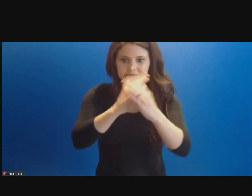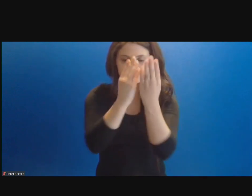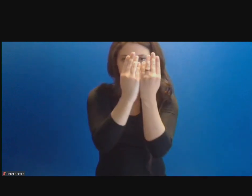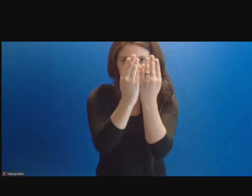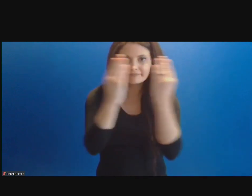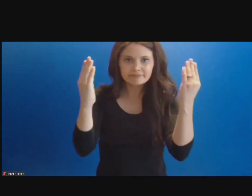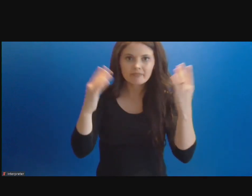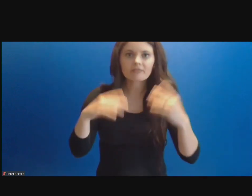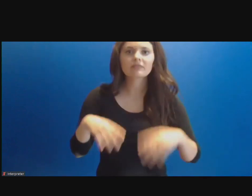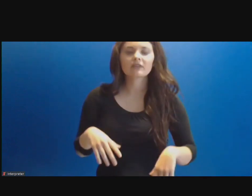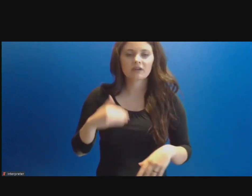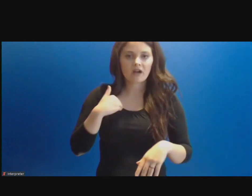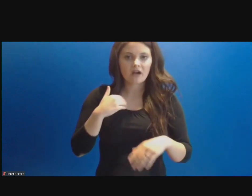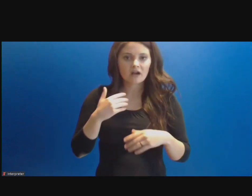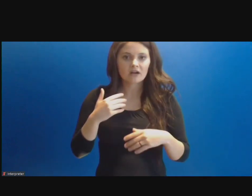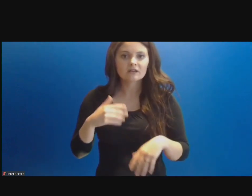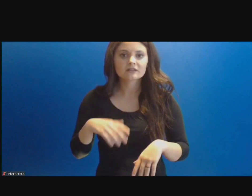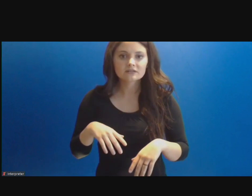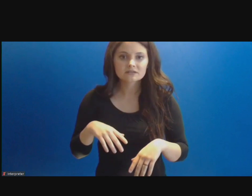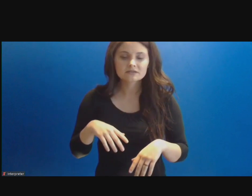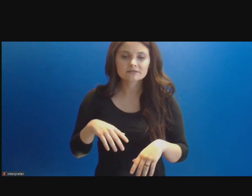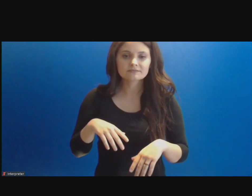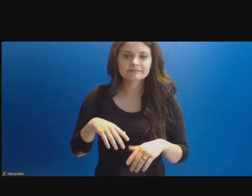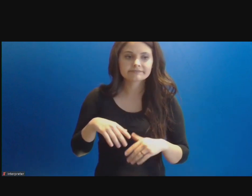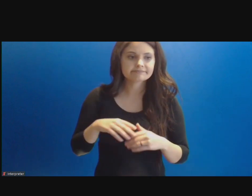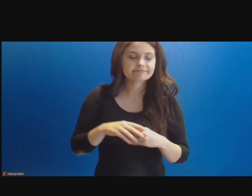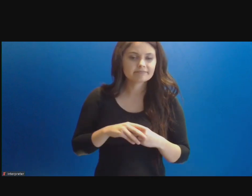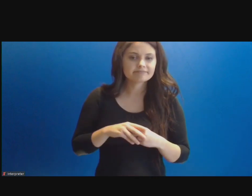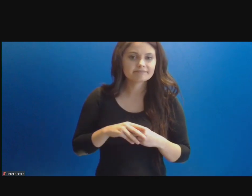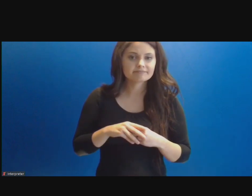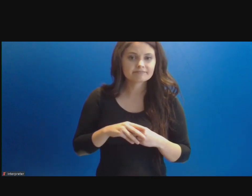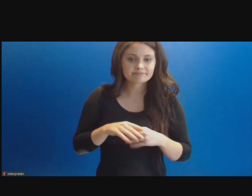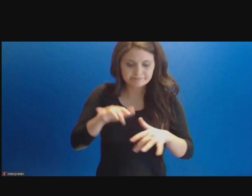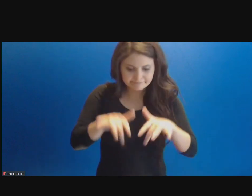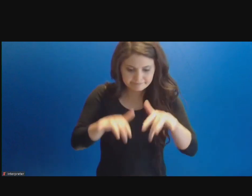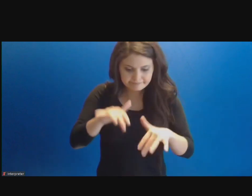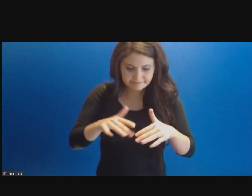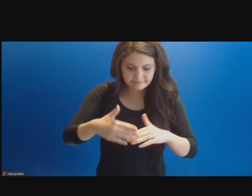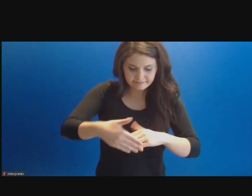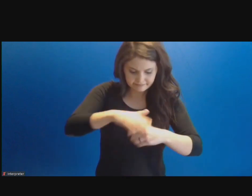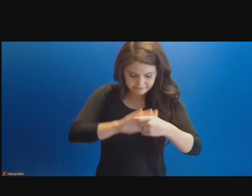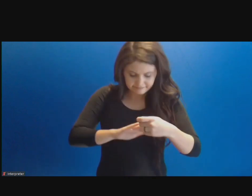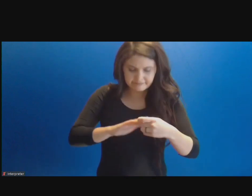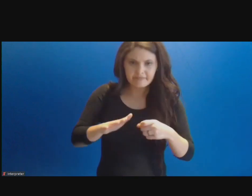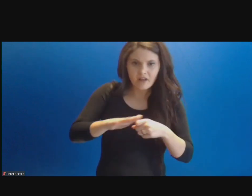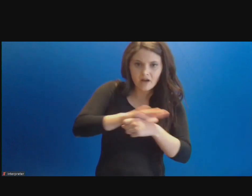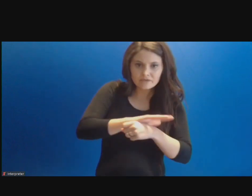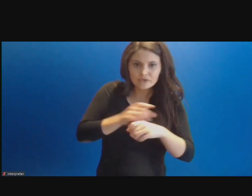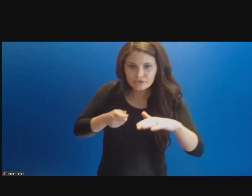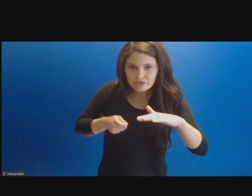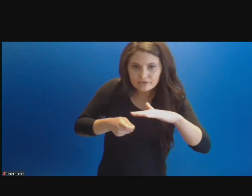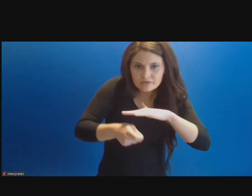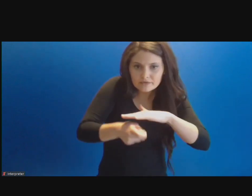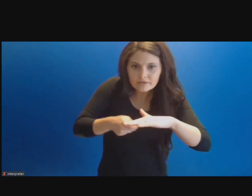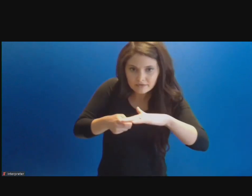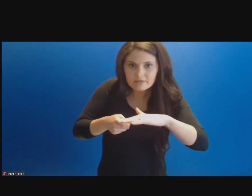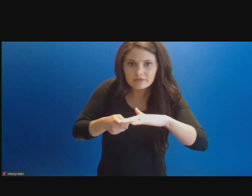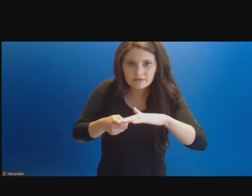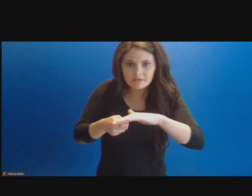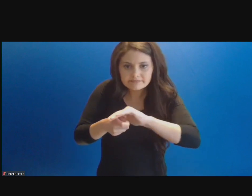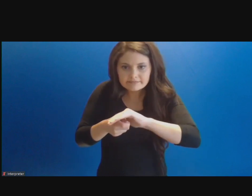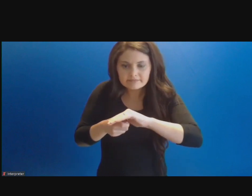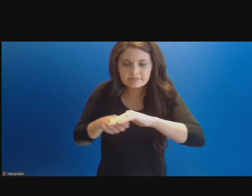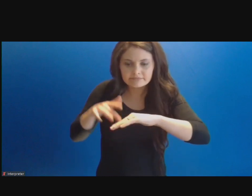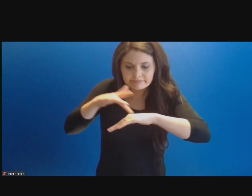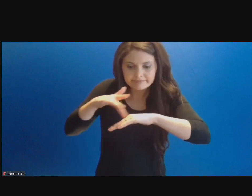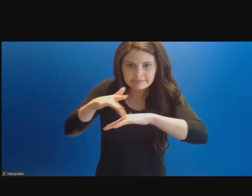had covers over the cash register where you put your credit card in. I saw people, I